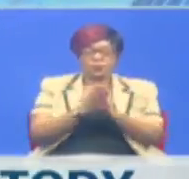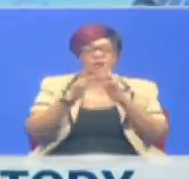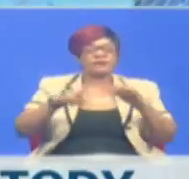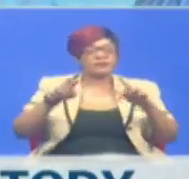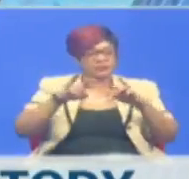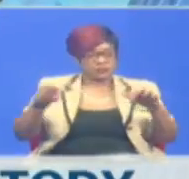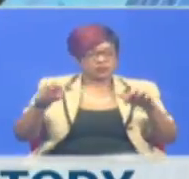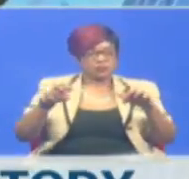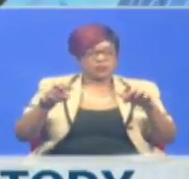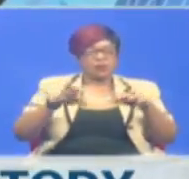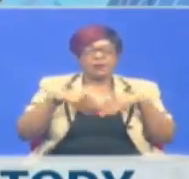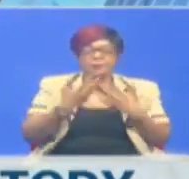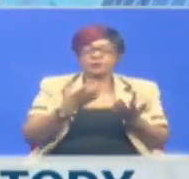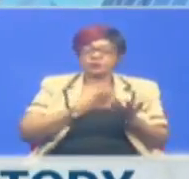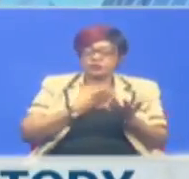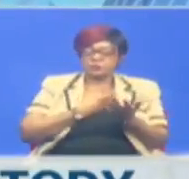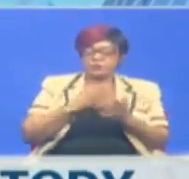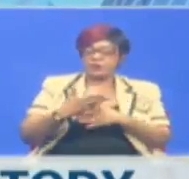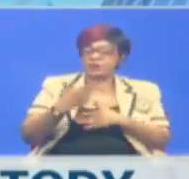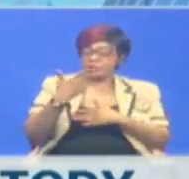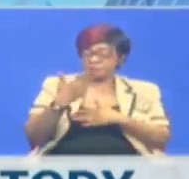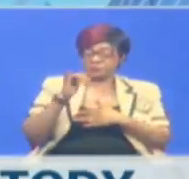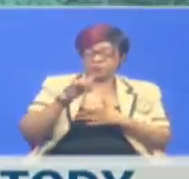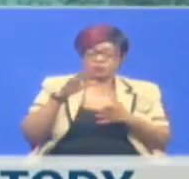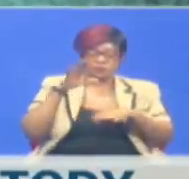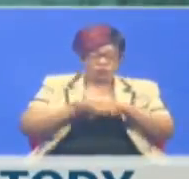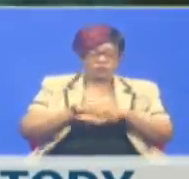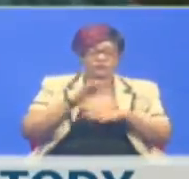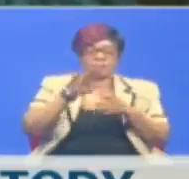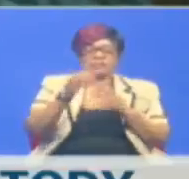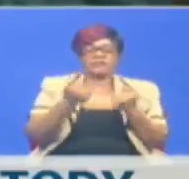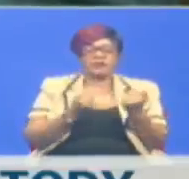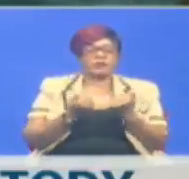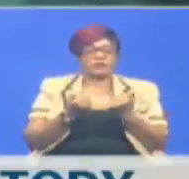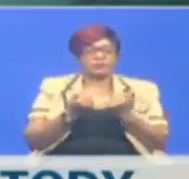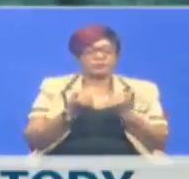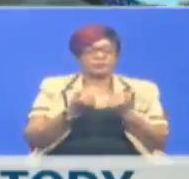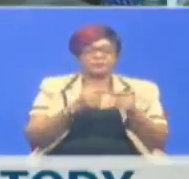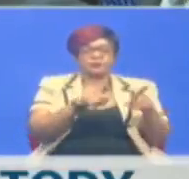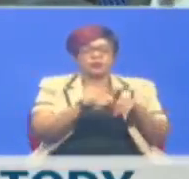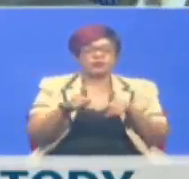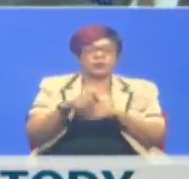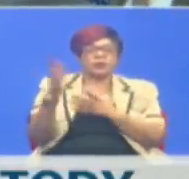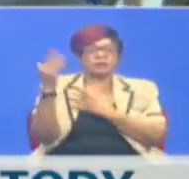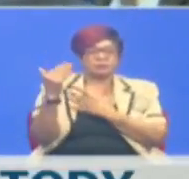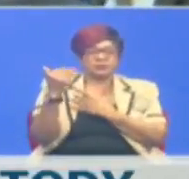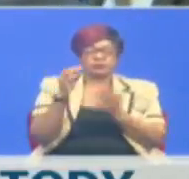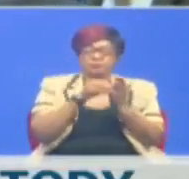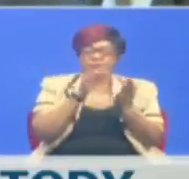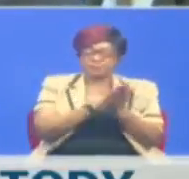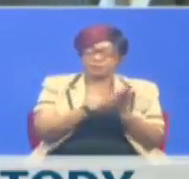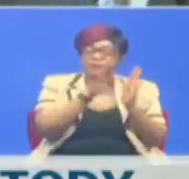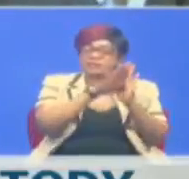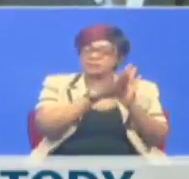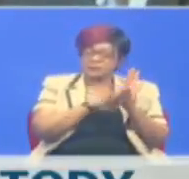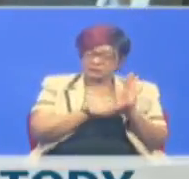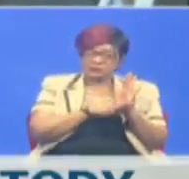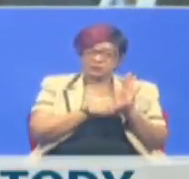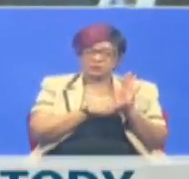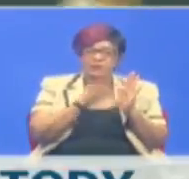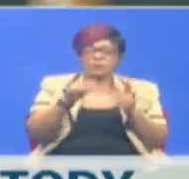on the ownership of the gun that was confiscated from Sudi's vehicle. They are also expected to record statements from